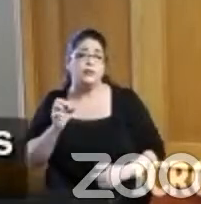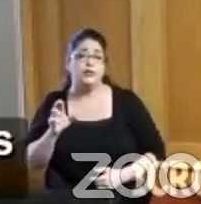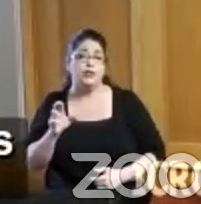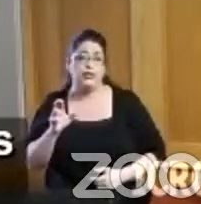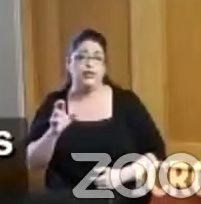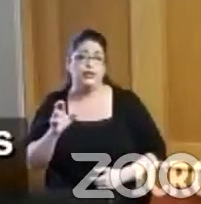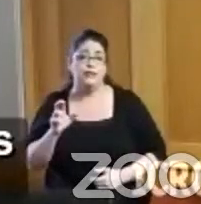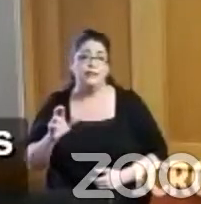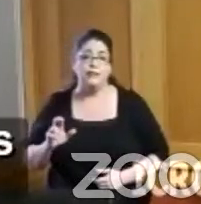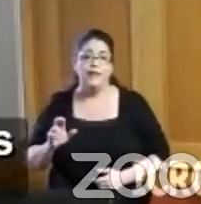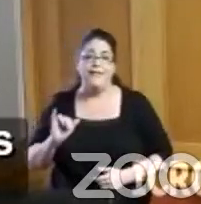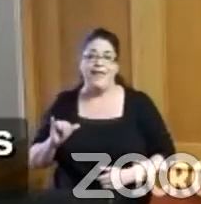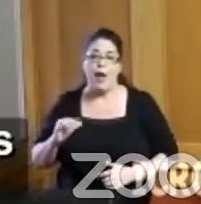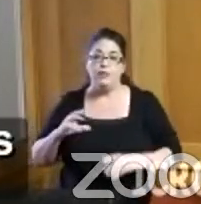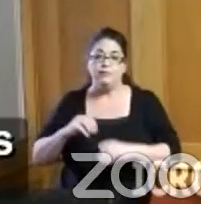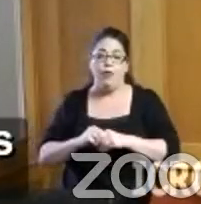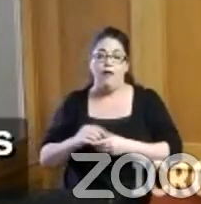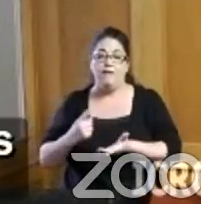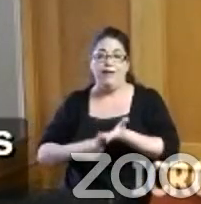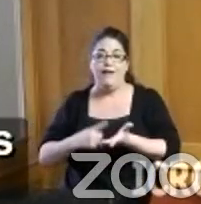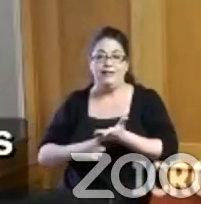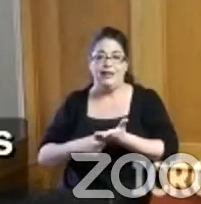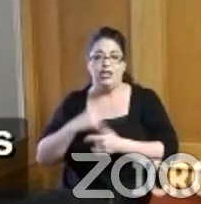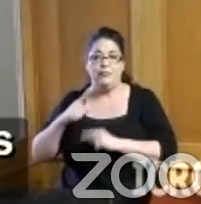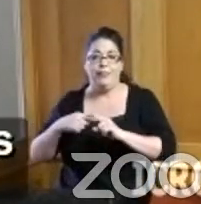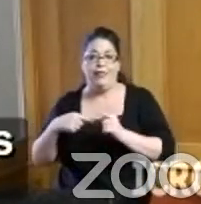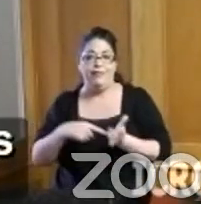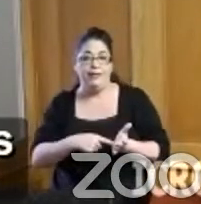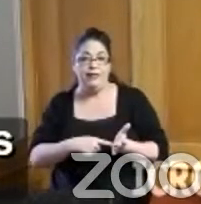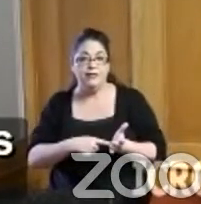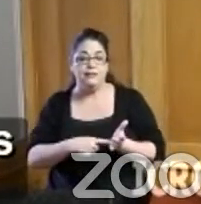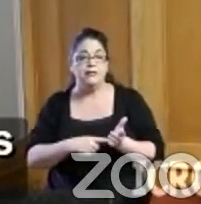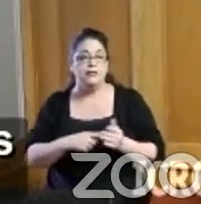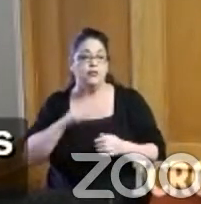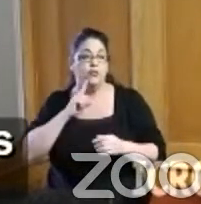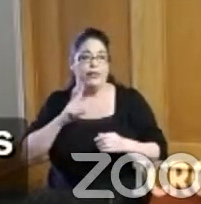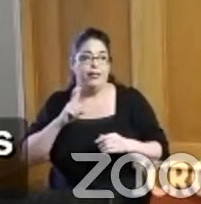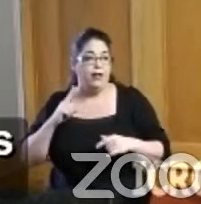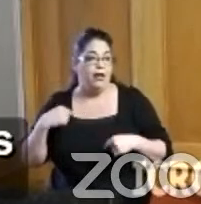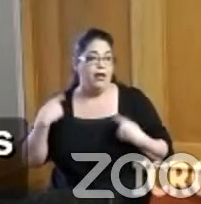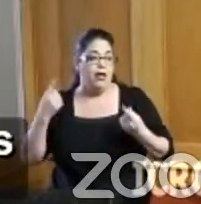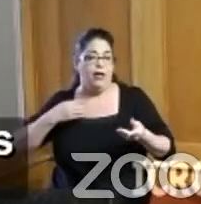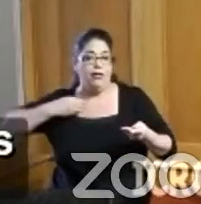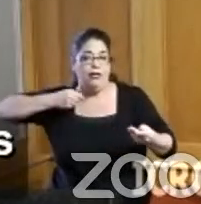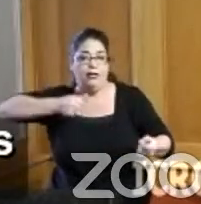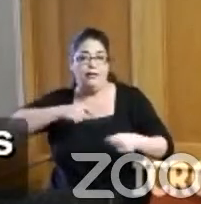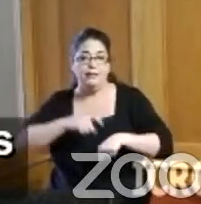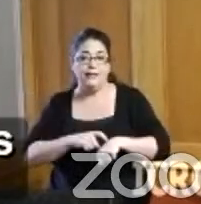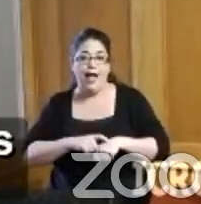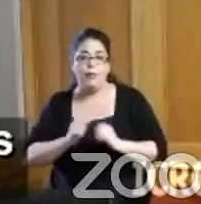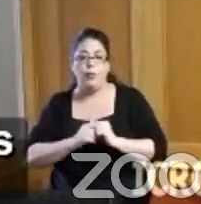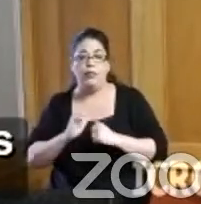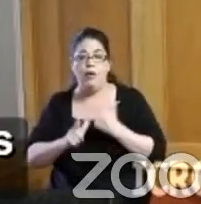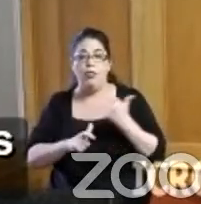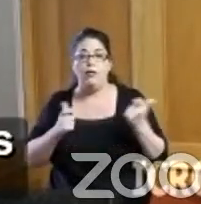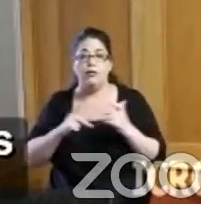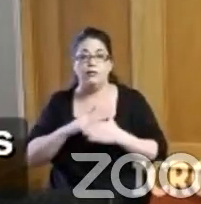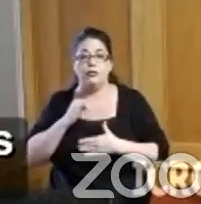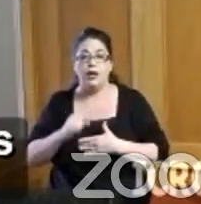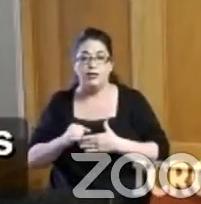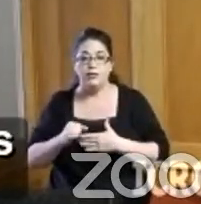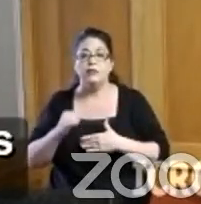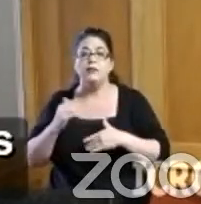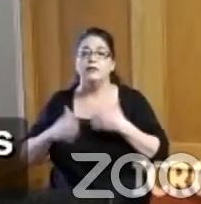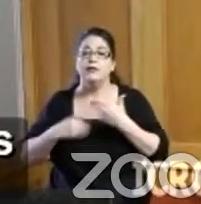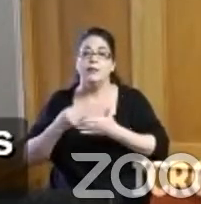part of the conversation around this, I believe. And then it all was tying into the larger project in